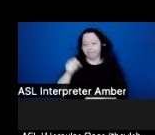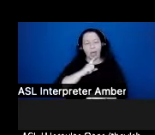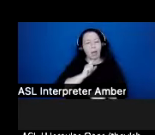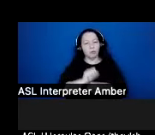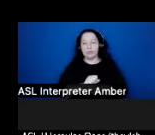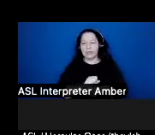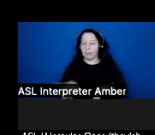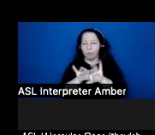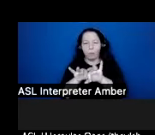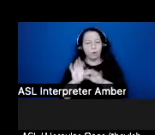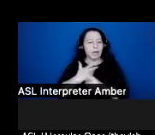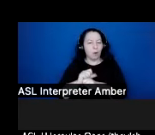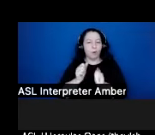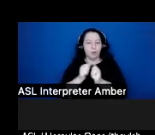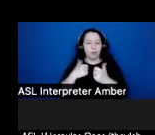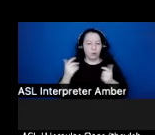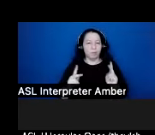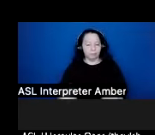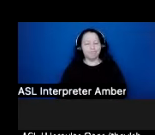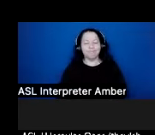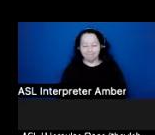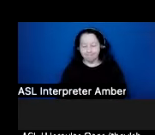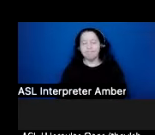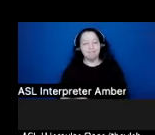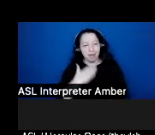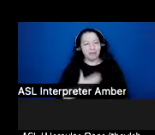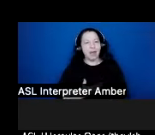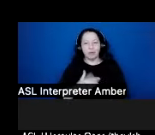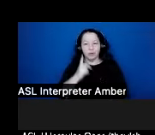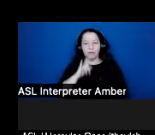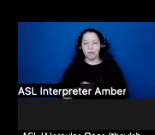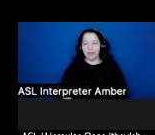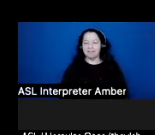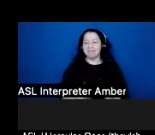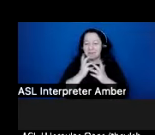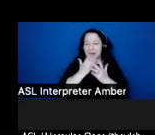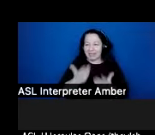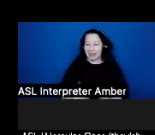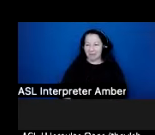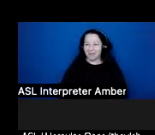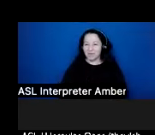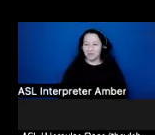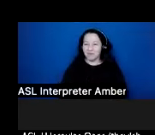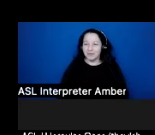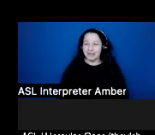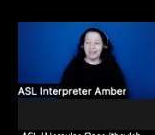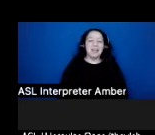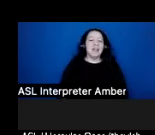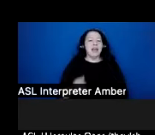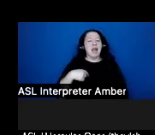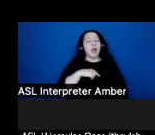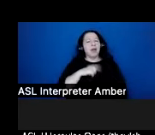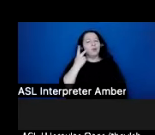youth. Thank you for bringing these forward. This is amazing. So I think what we see too, right, is